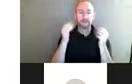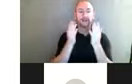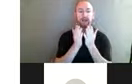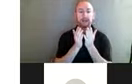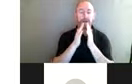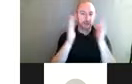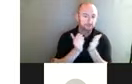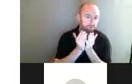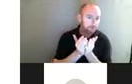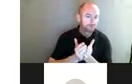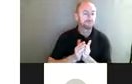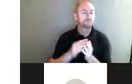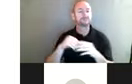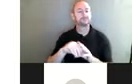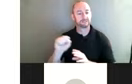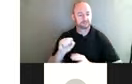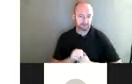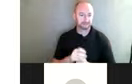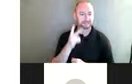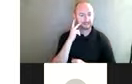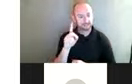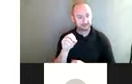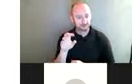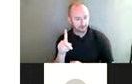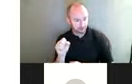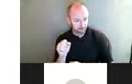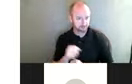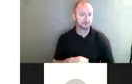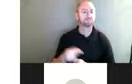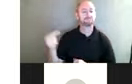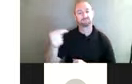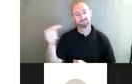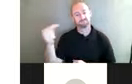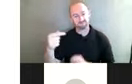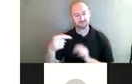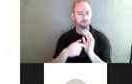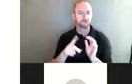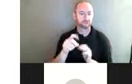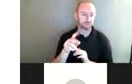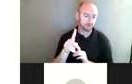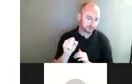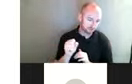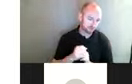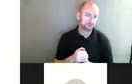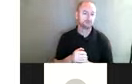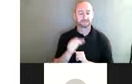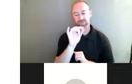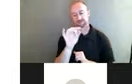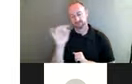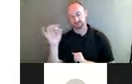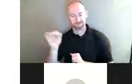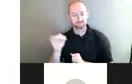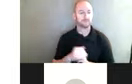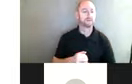Seattle. You can see some of the docks on this map. I put an arrow to show you, here are the docks. Here are all of these points. It turns